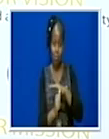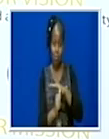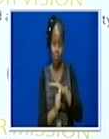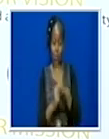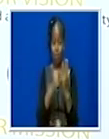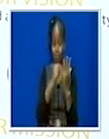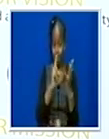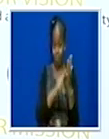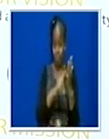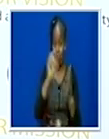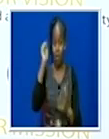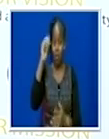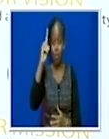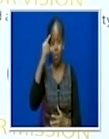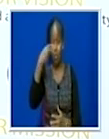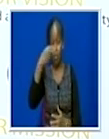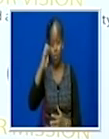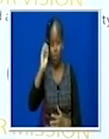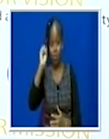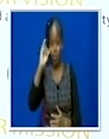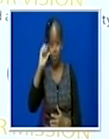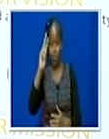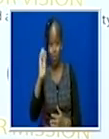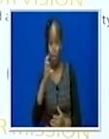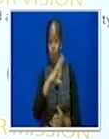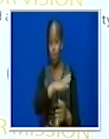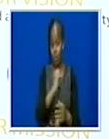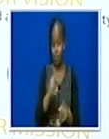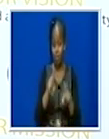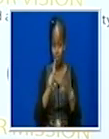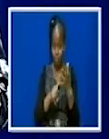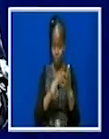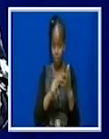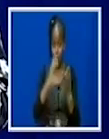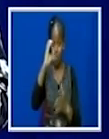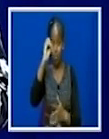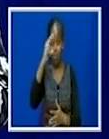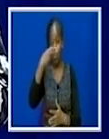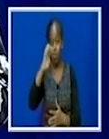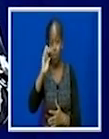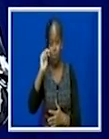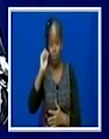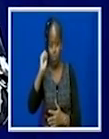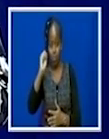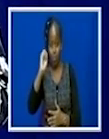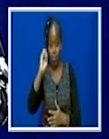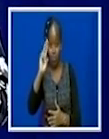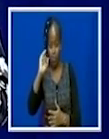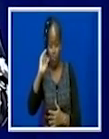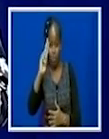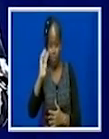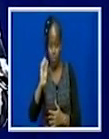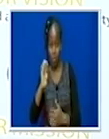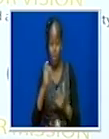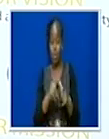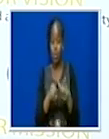the adhesive and the cohesive forces. And we intend to understand their differences today. The topic is forces. Under forces, we